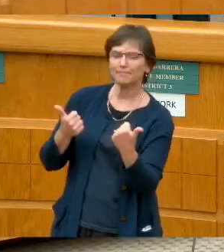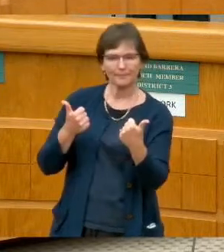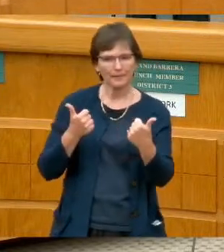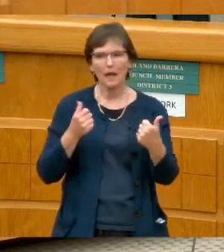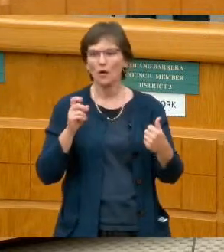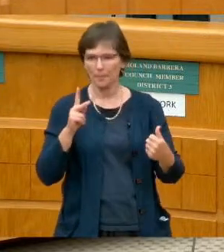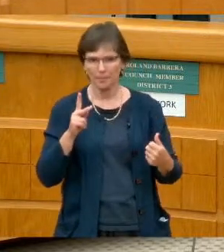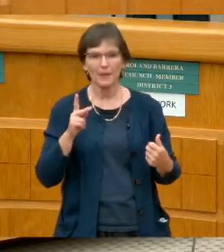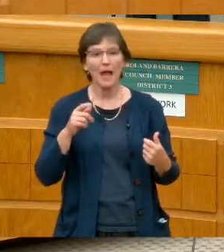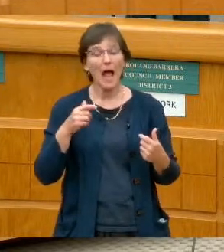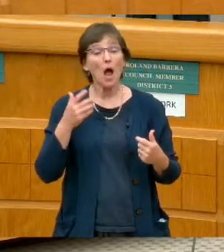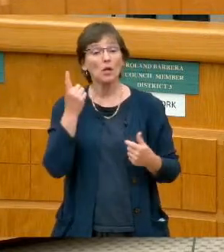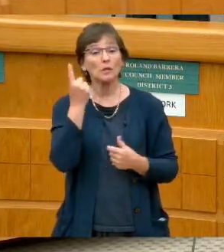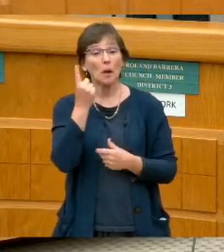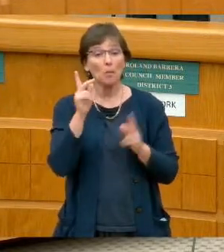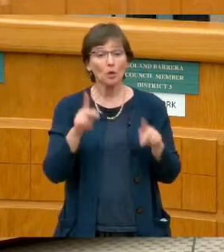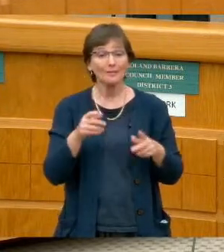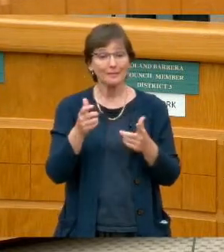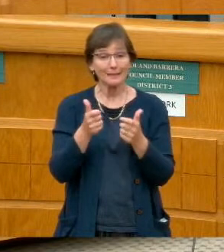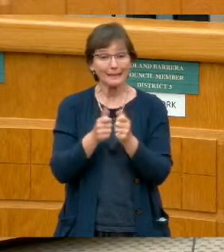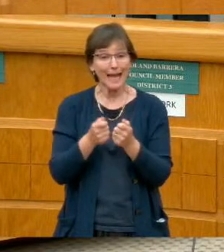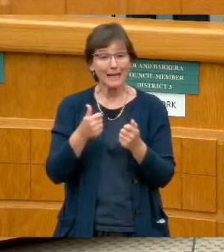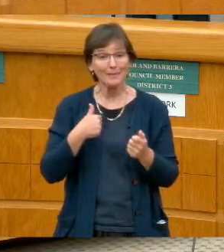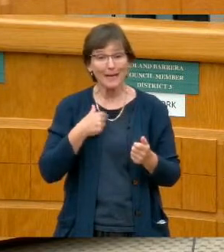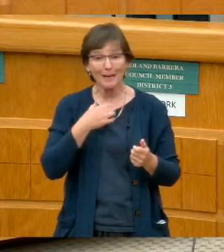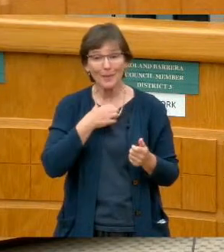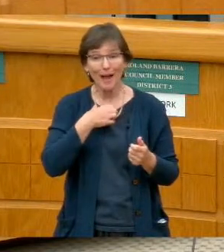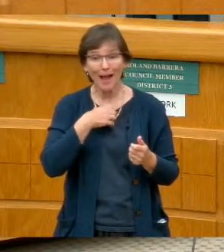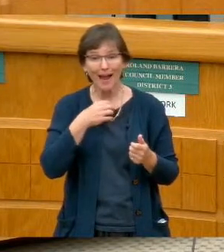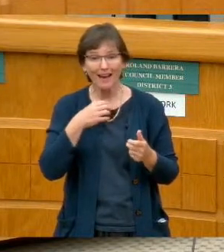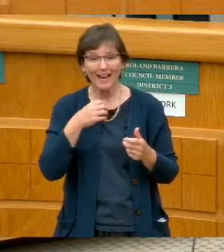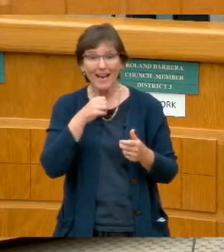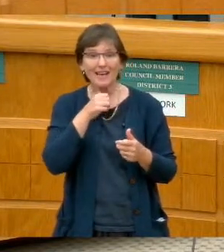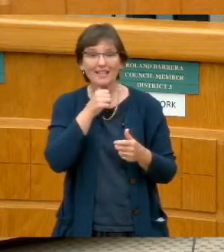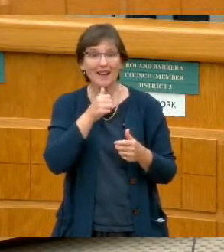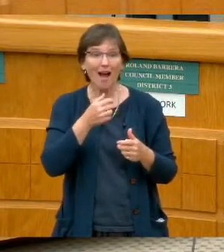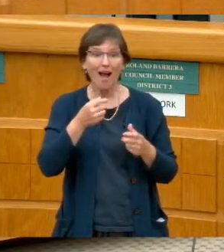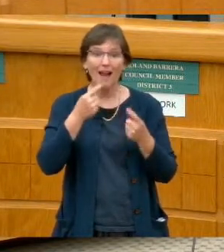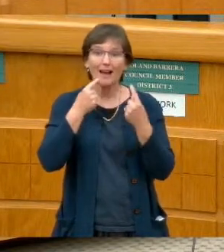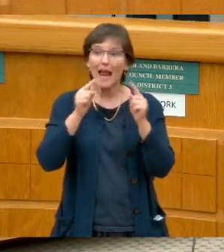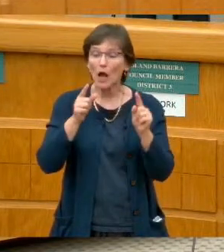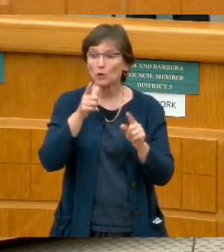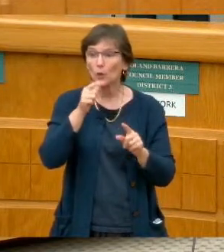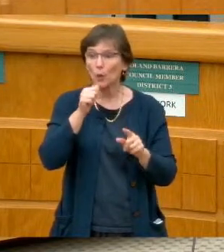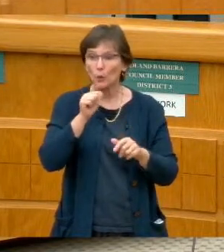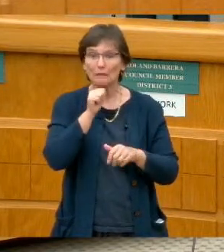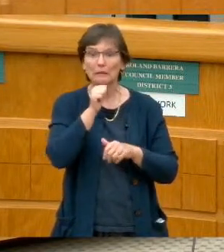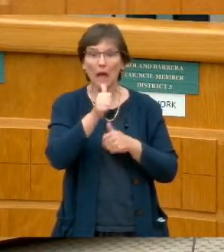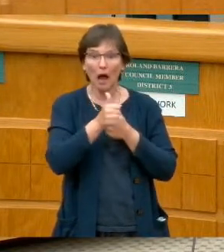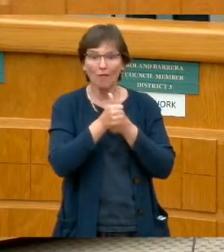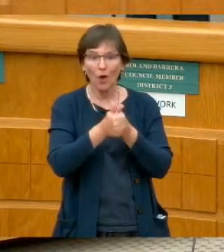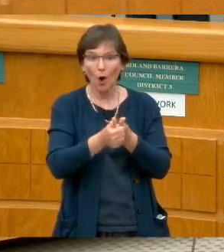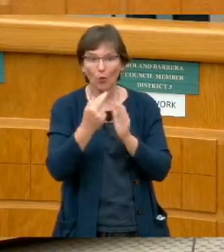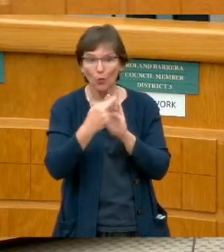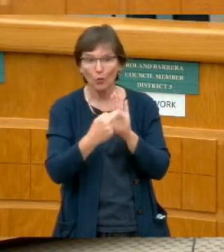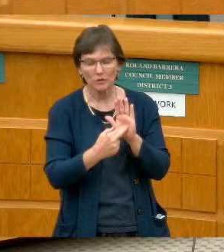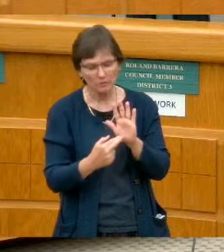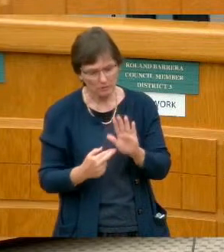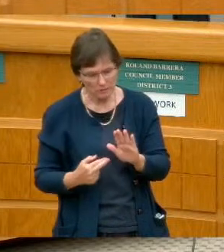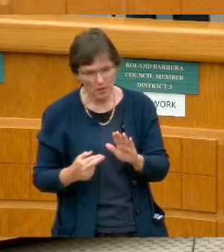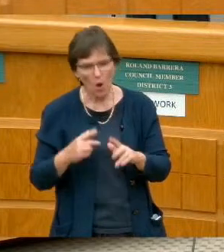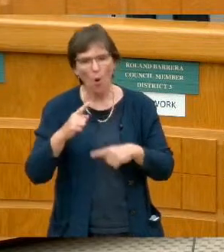Any other questions? All right. I did get one text. Somebody fussed at me for not saying who was not in compliance.